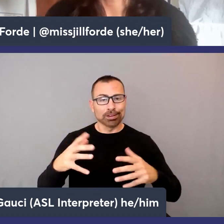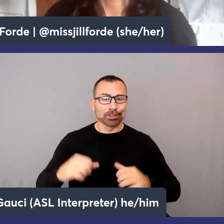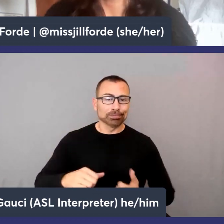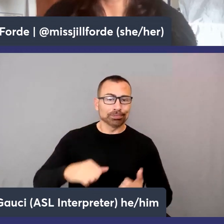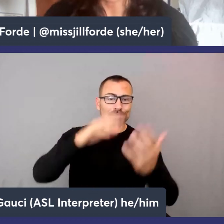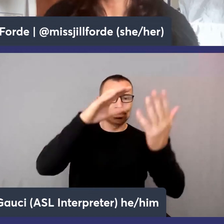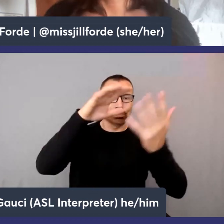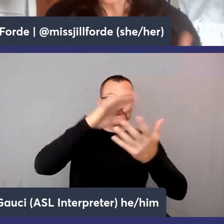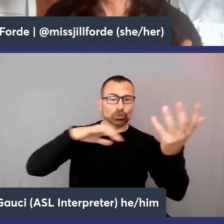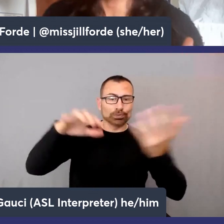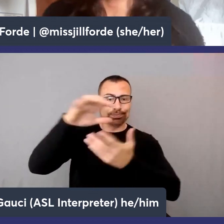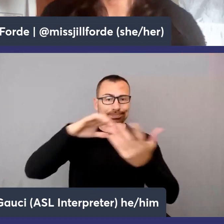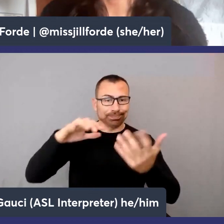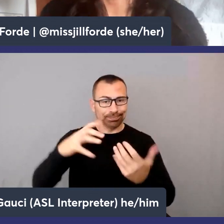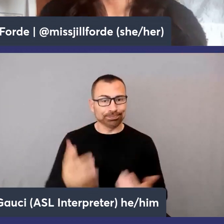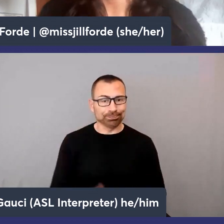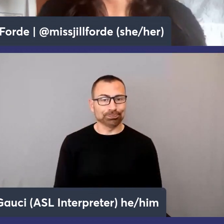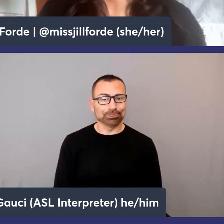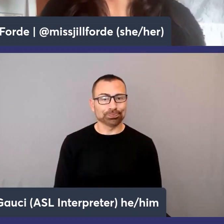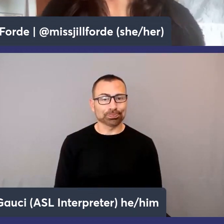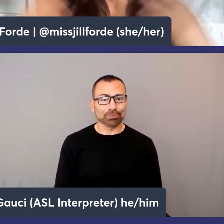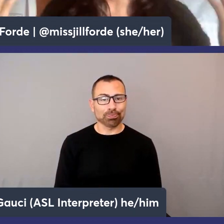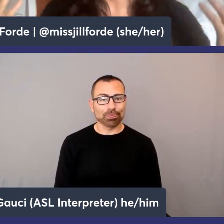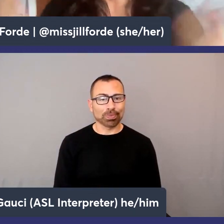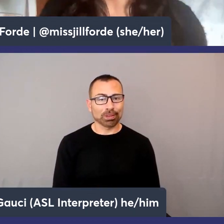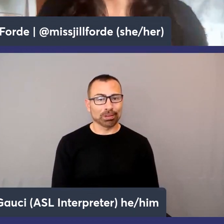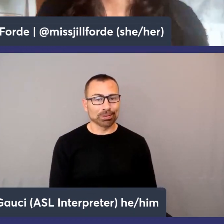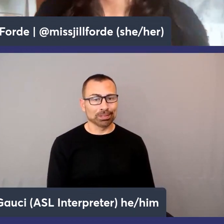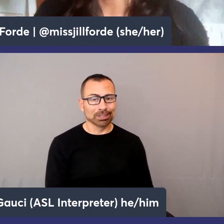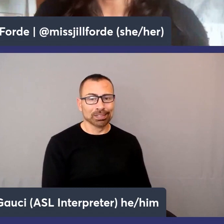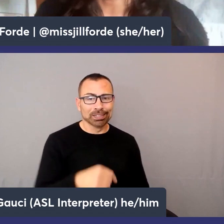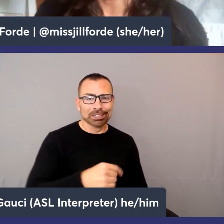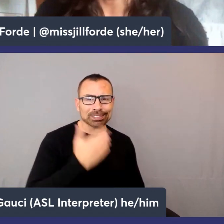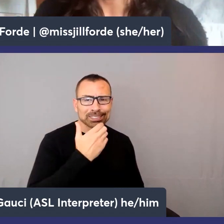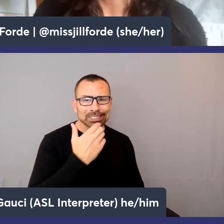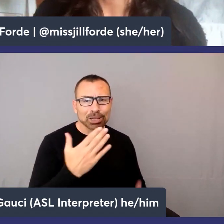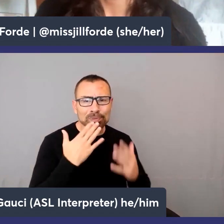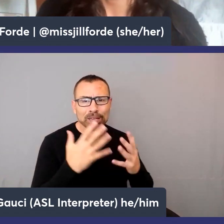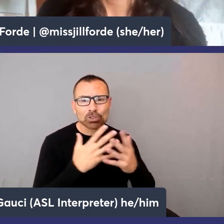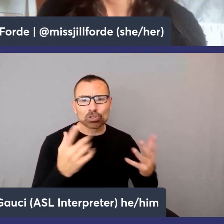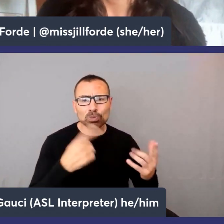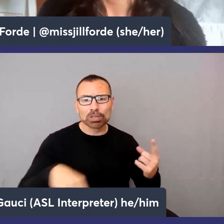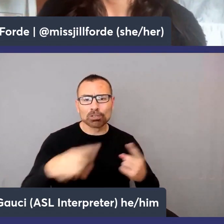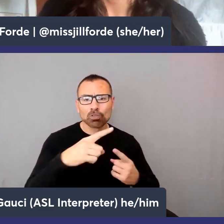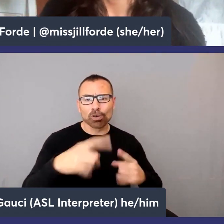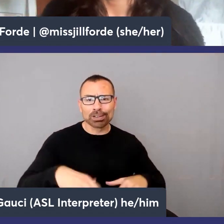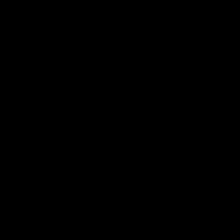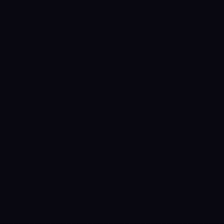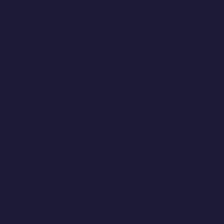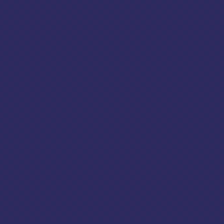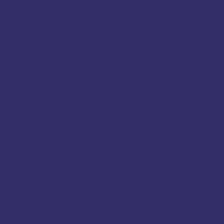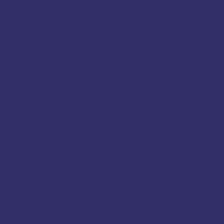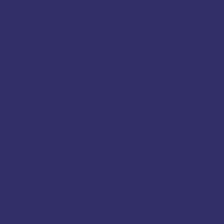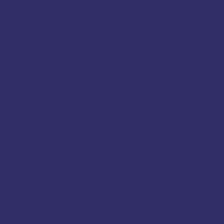awesome, Himanshu. Thank you so much for taking the time to tell us about Security Lake today. My pleasure.